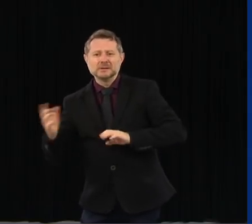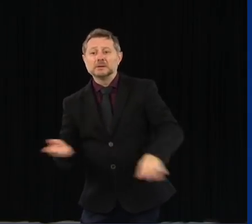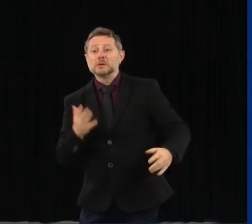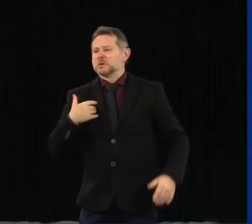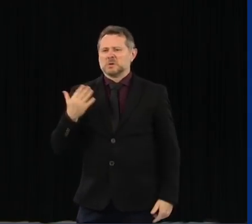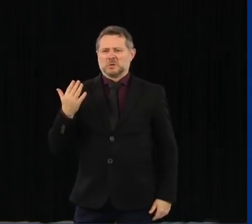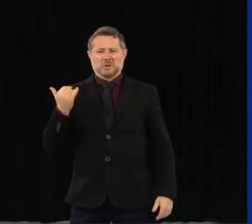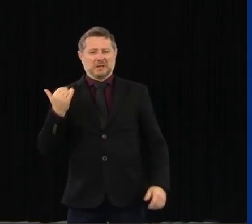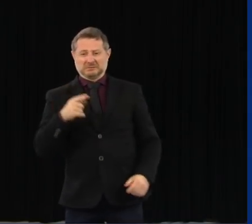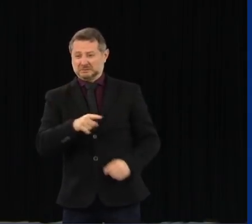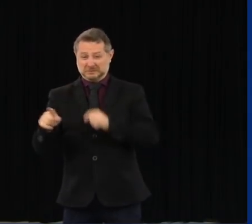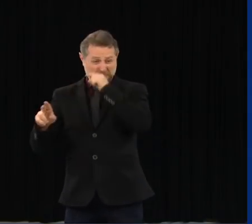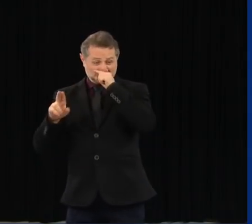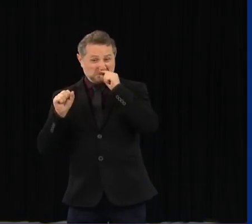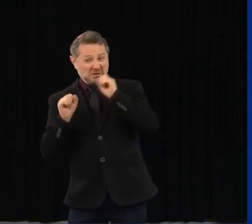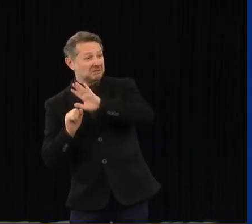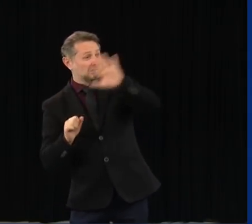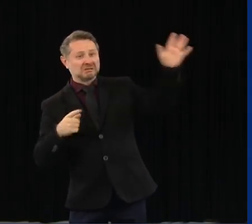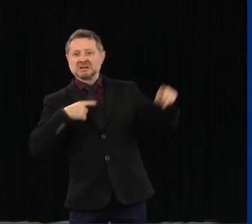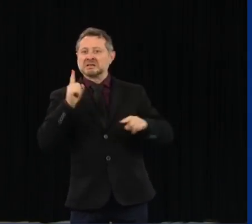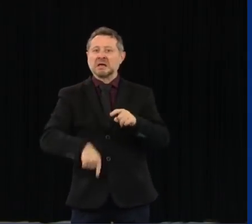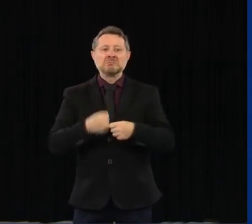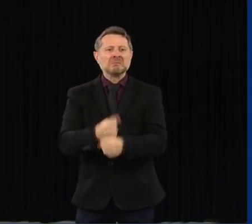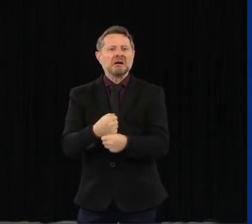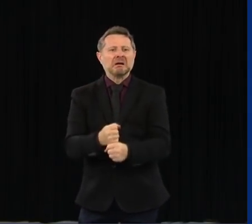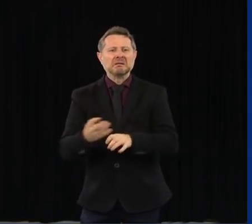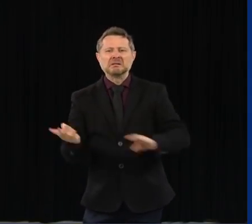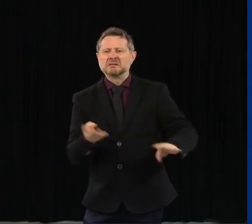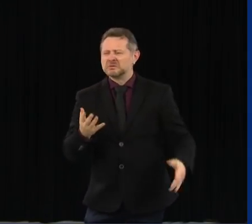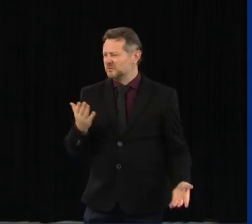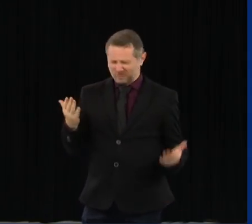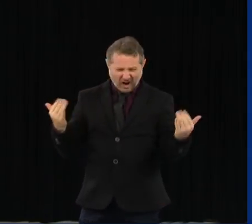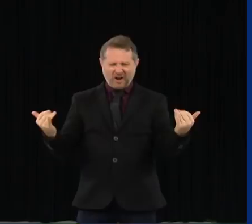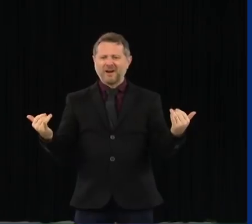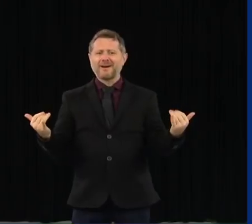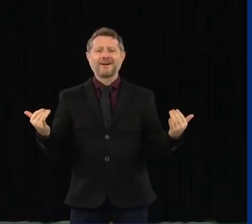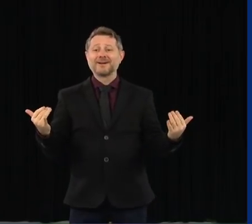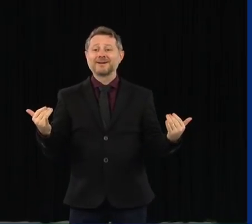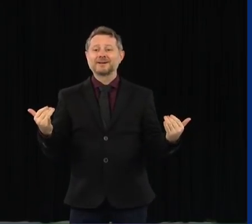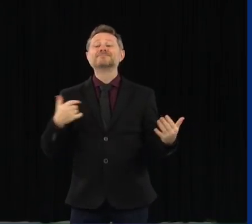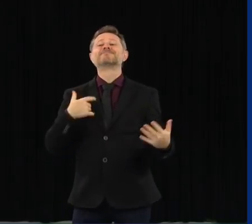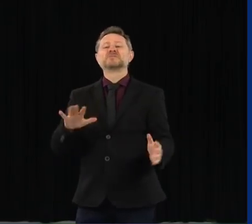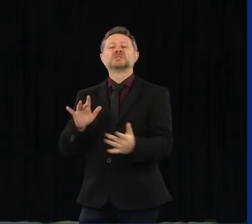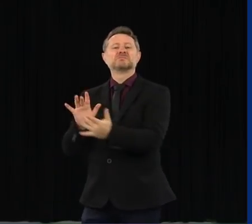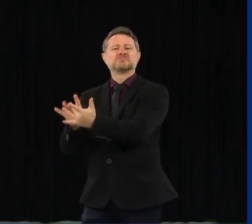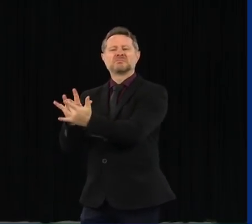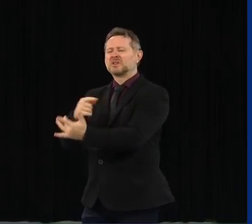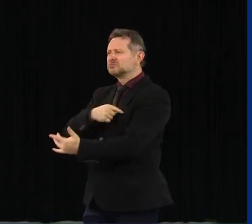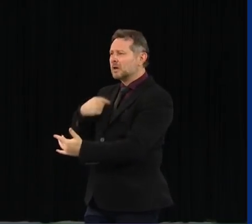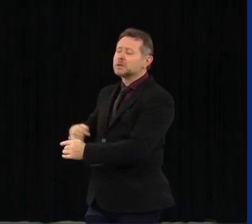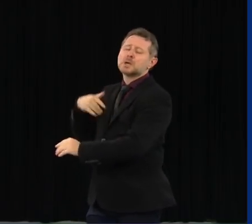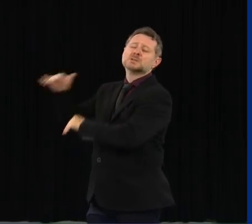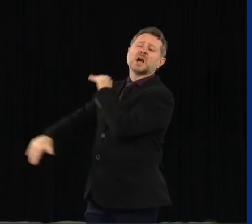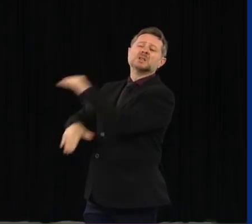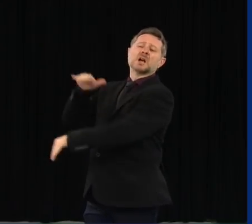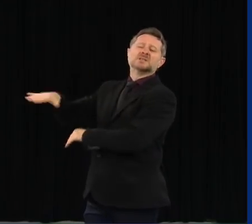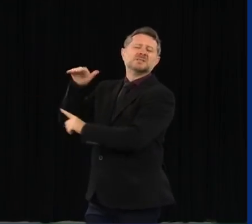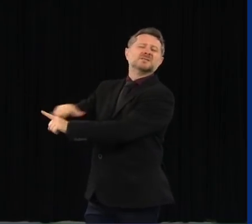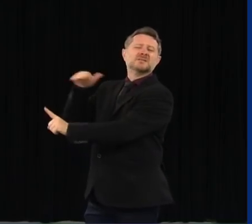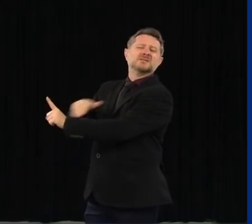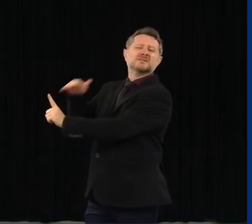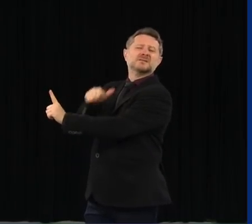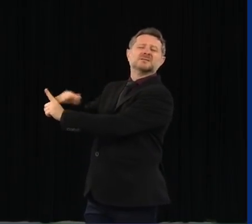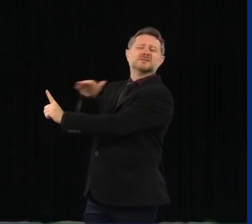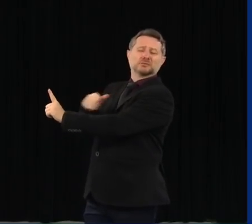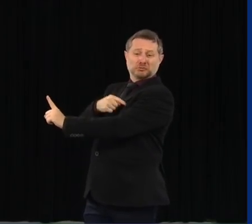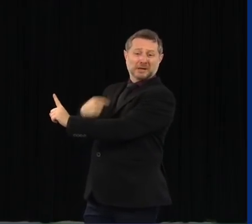that we are all shopping China to try to get these materials, and we're all competing against each other. These are